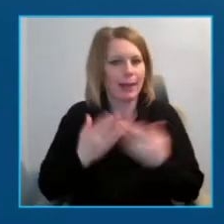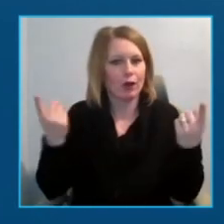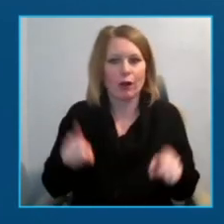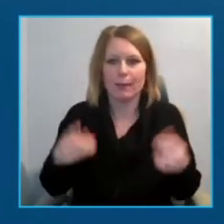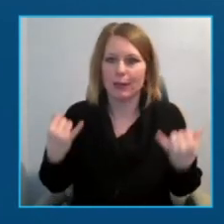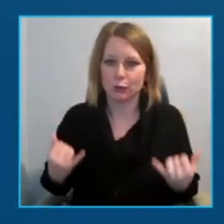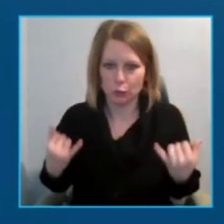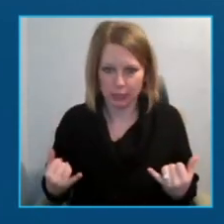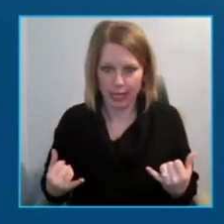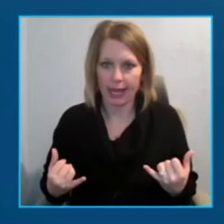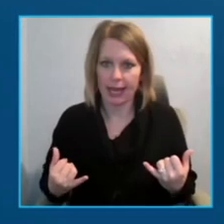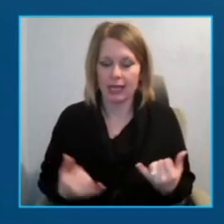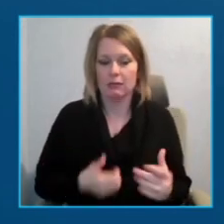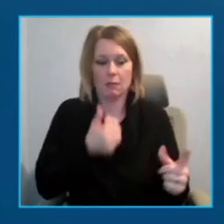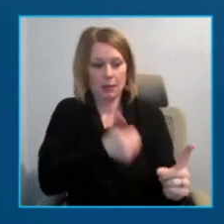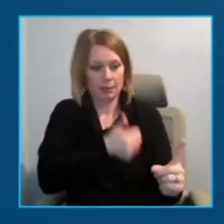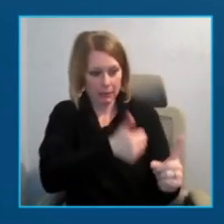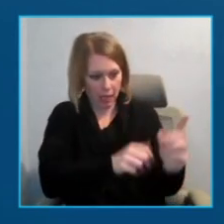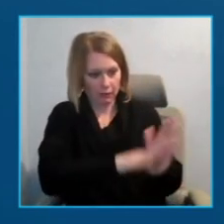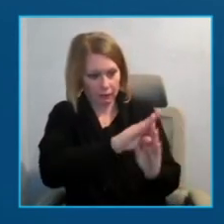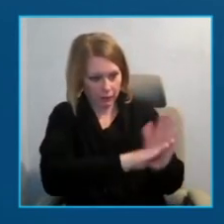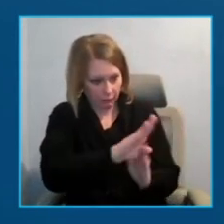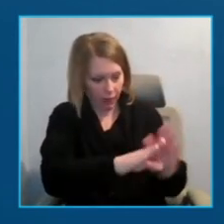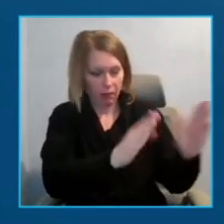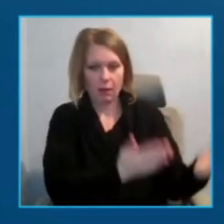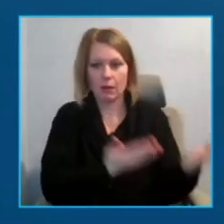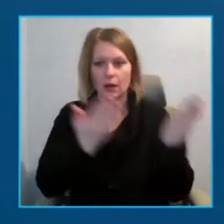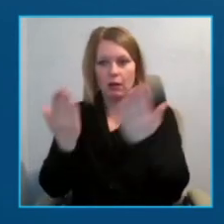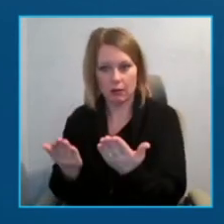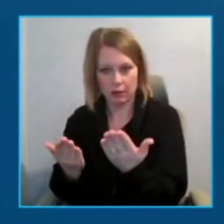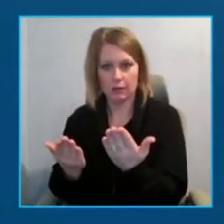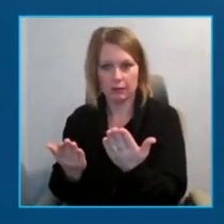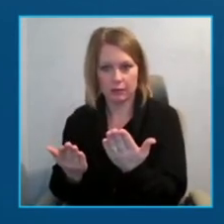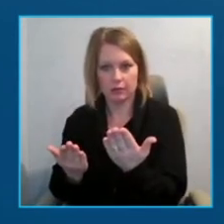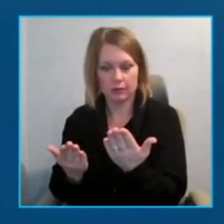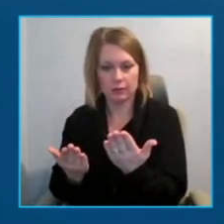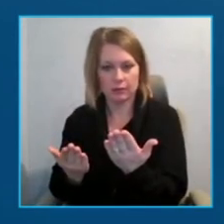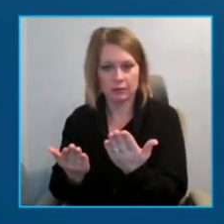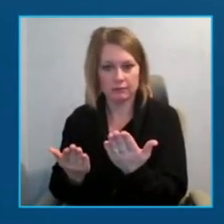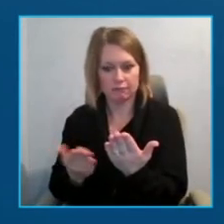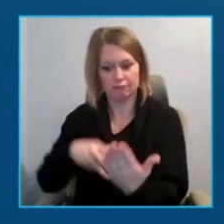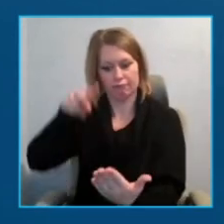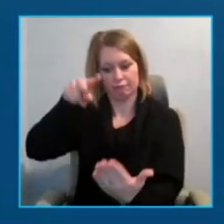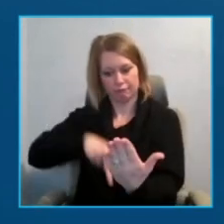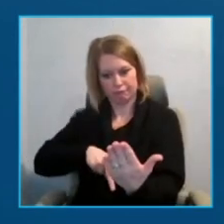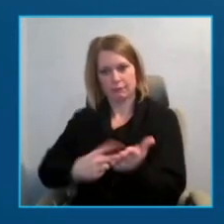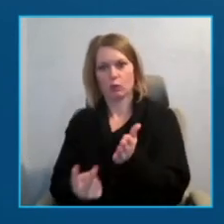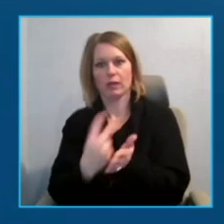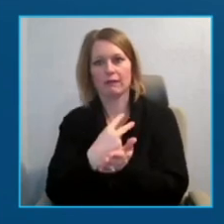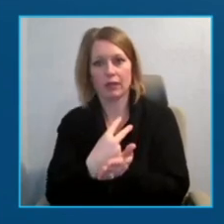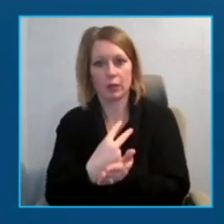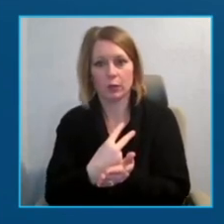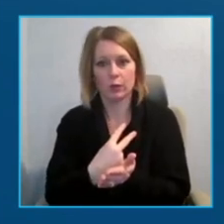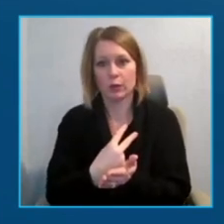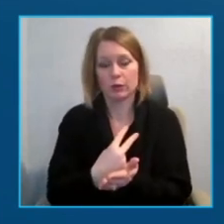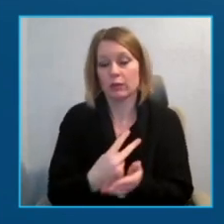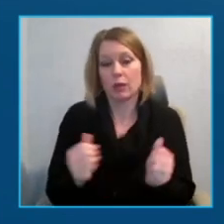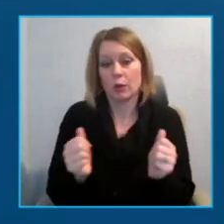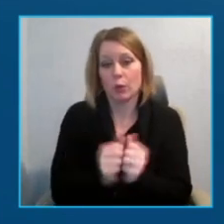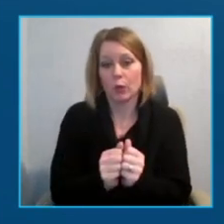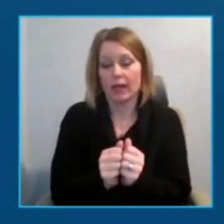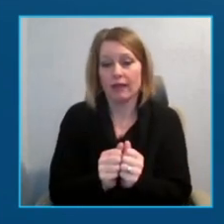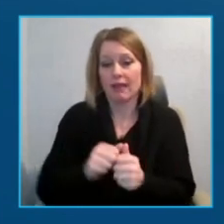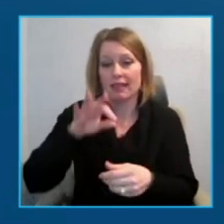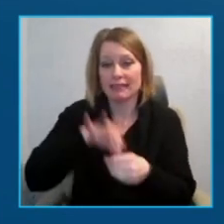will necessarily review when they submit a delegate selection plan to us in 2023. I've never known